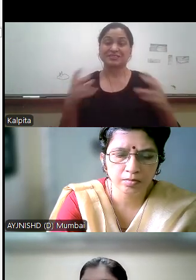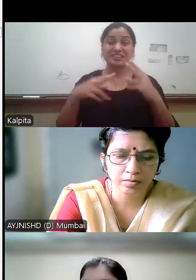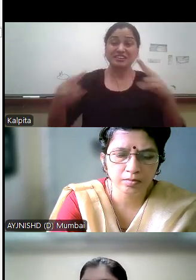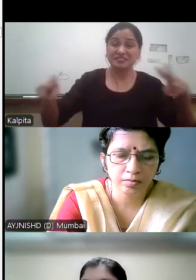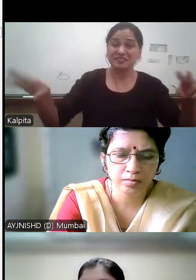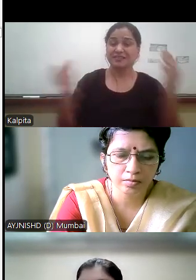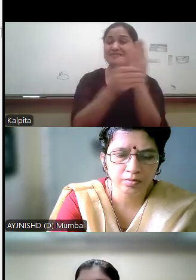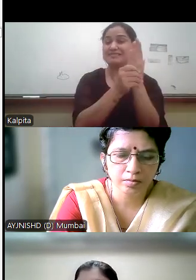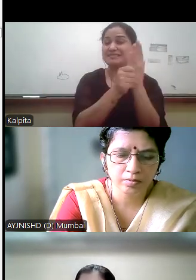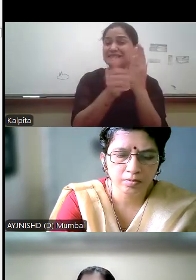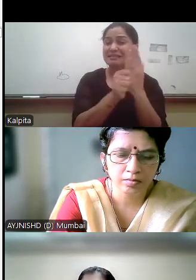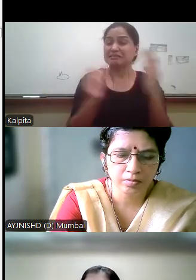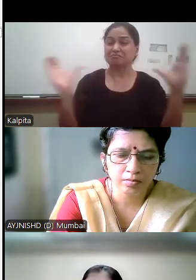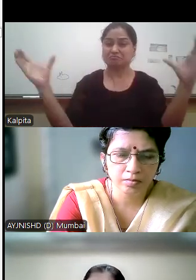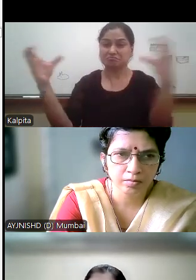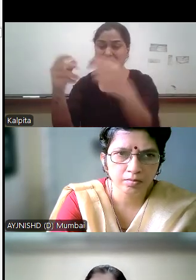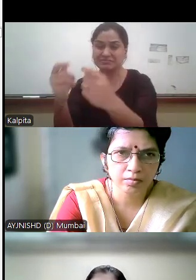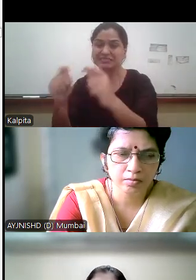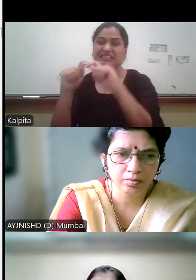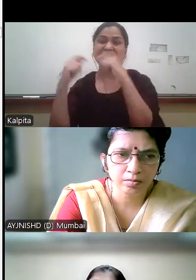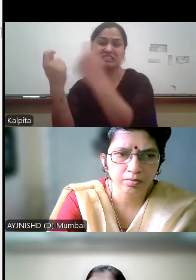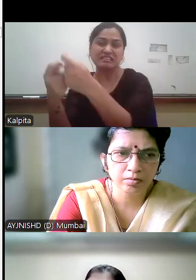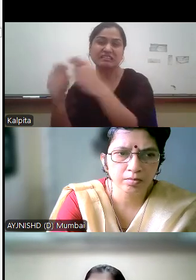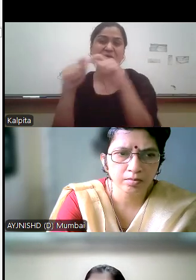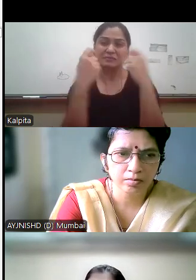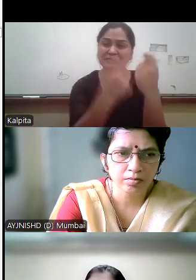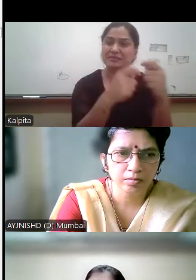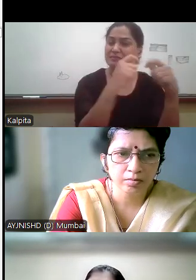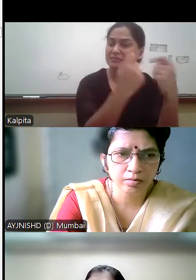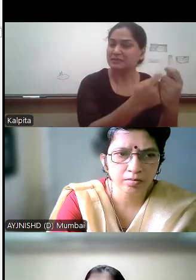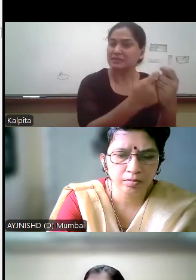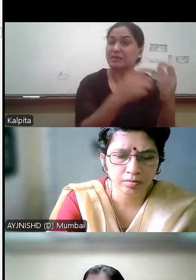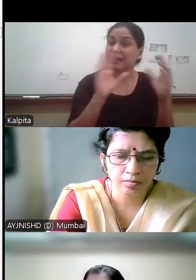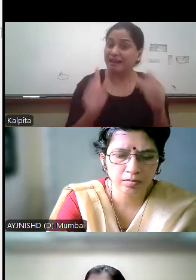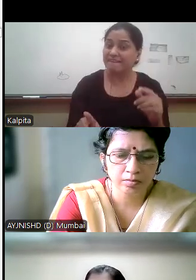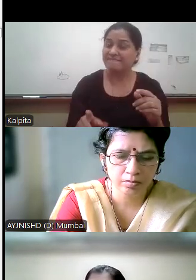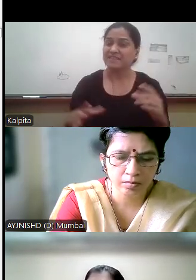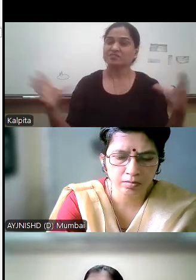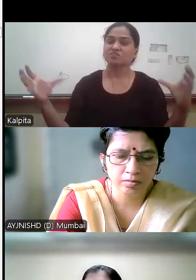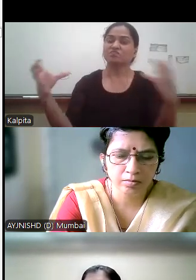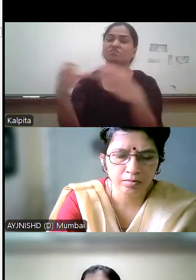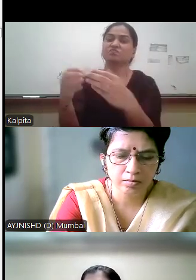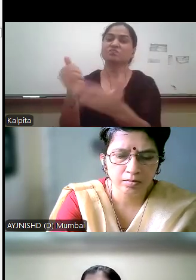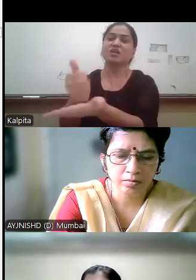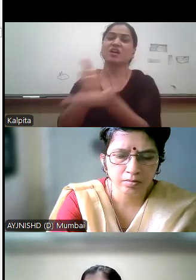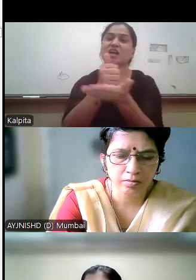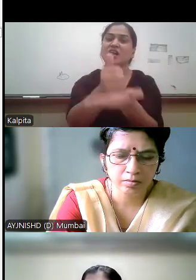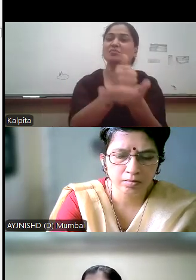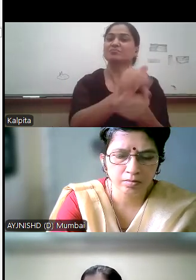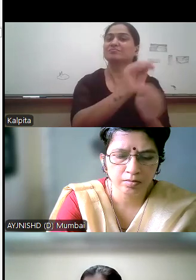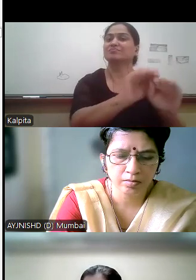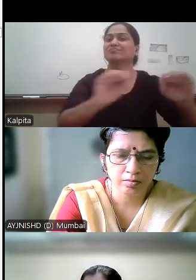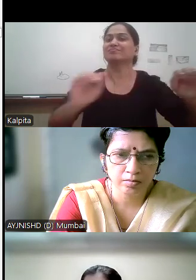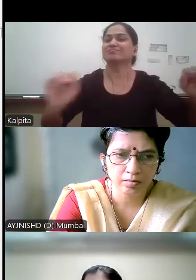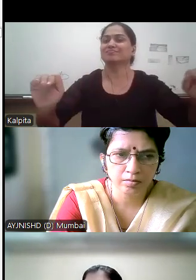the diagnosis, when the child is seen by a pediatrician, neuropediatrician, screening is done, then the child may be referred